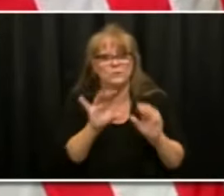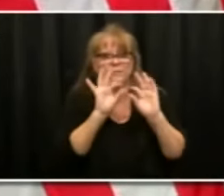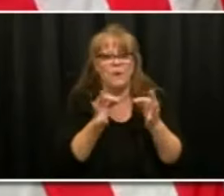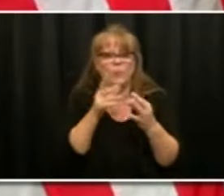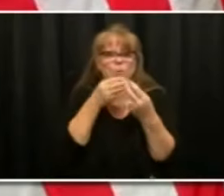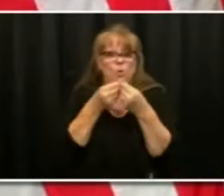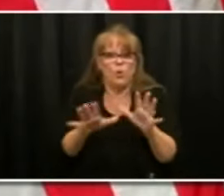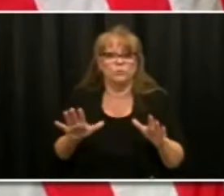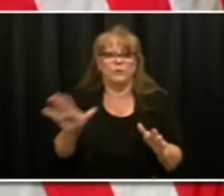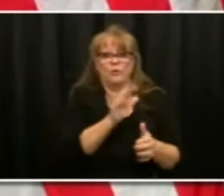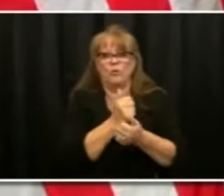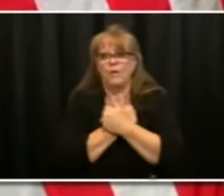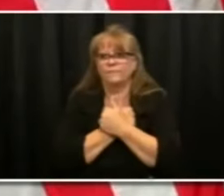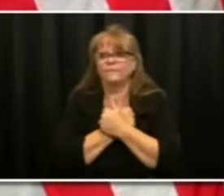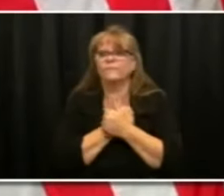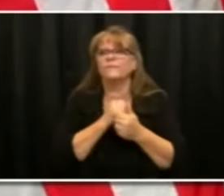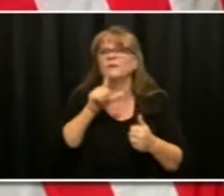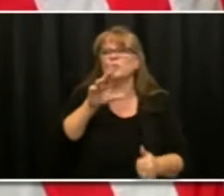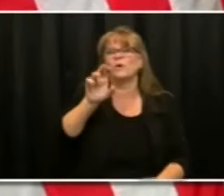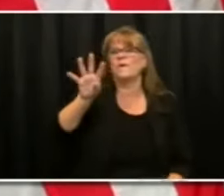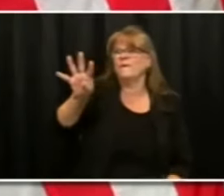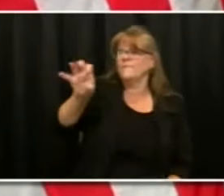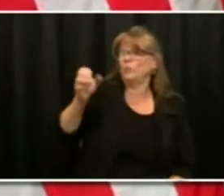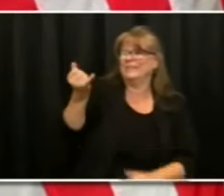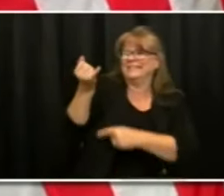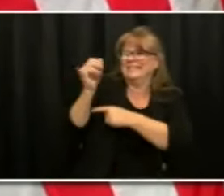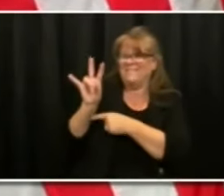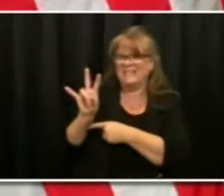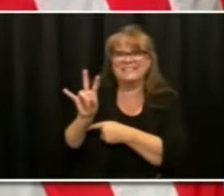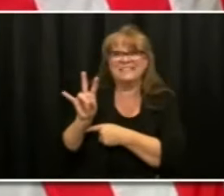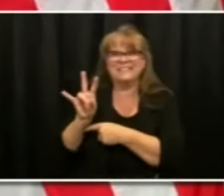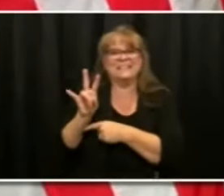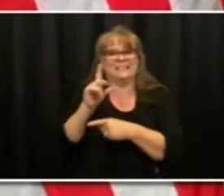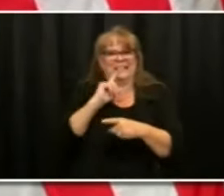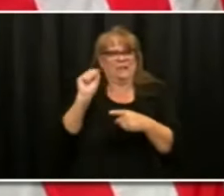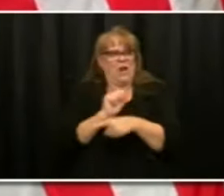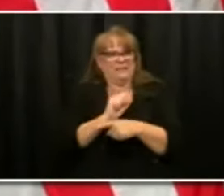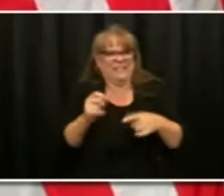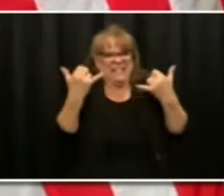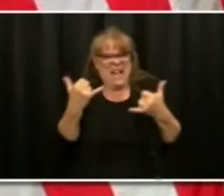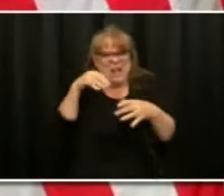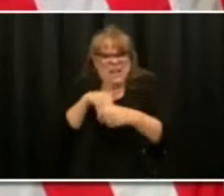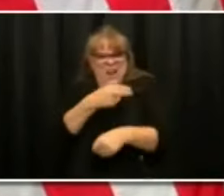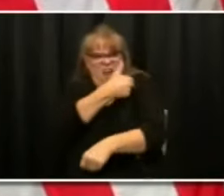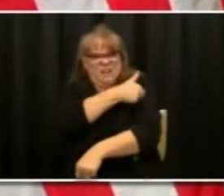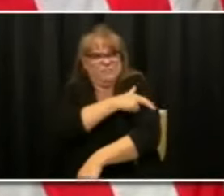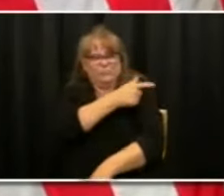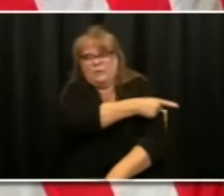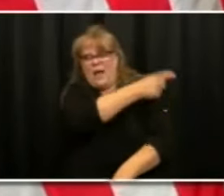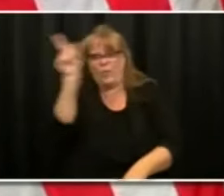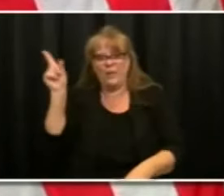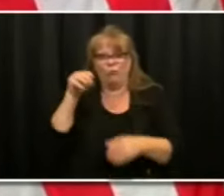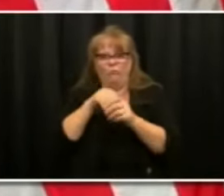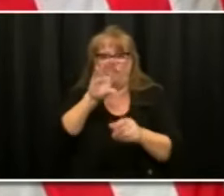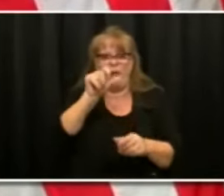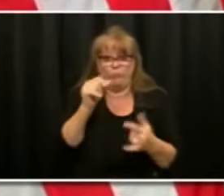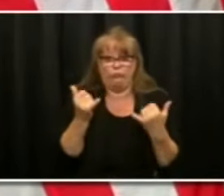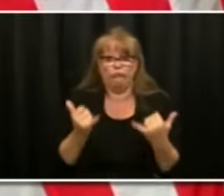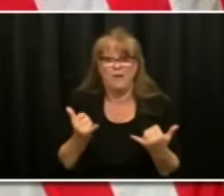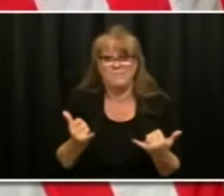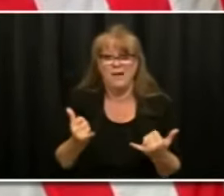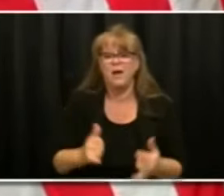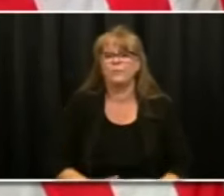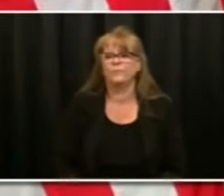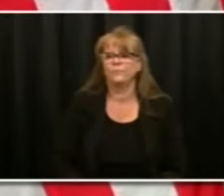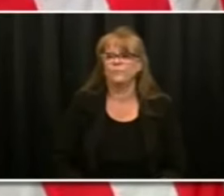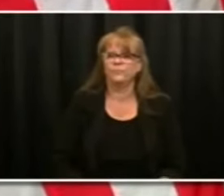417 currently struggle with hospitalization for coronavirus in our state. Before we get into the